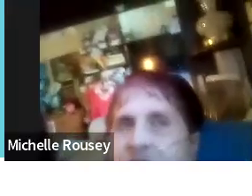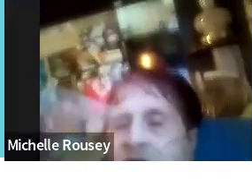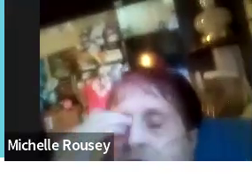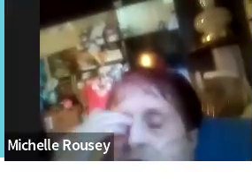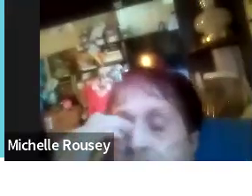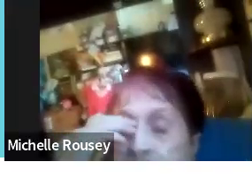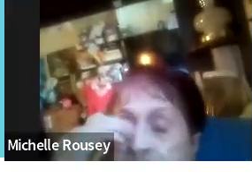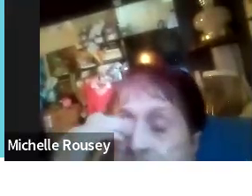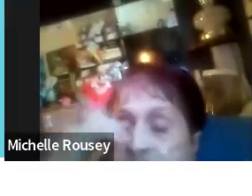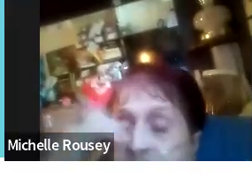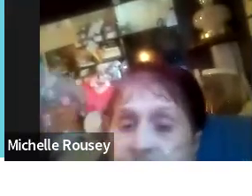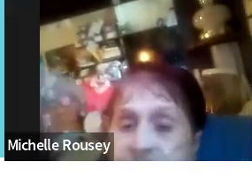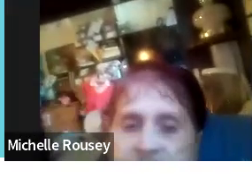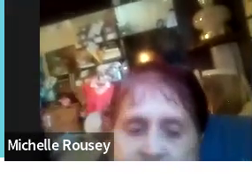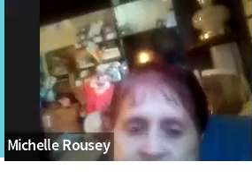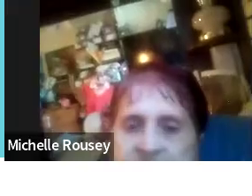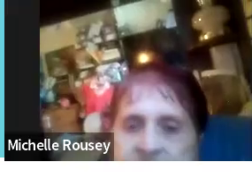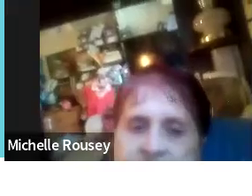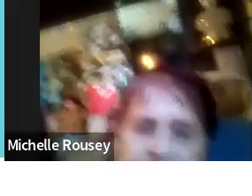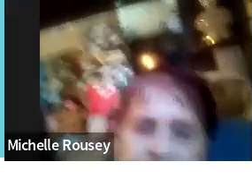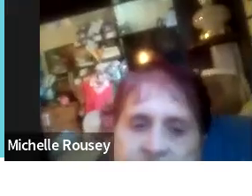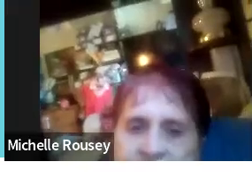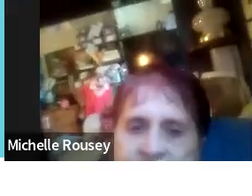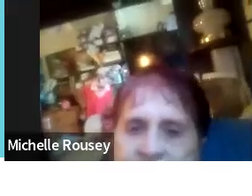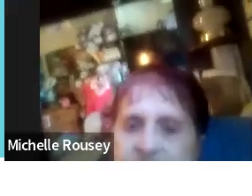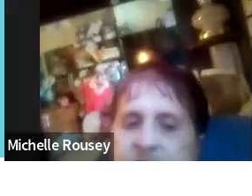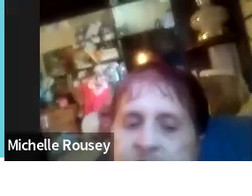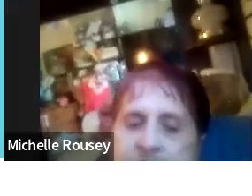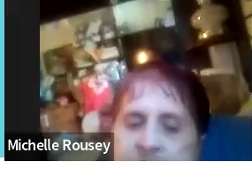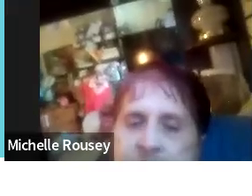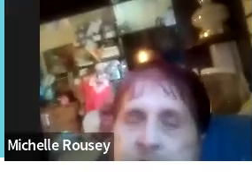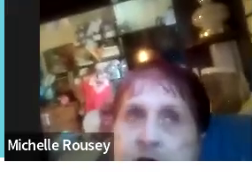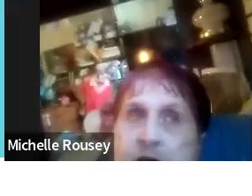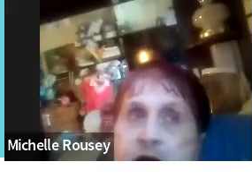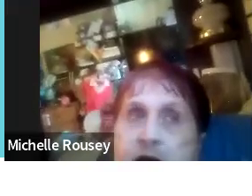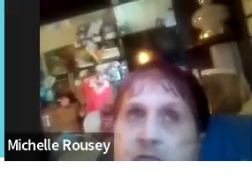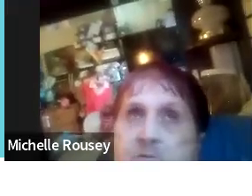Yeah, no, I actually, thank you for last speaker.